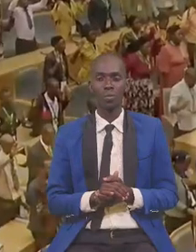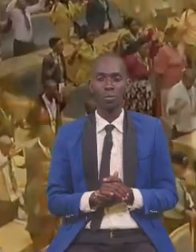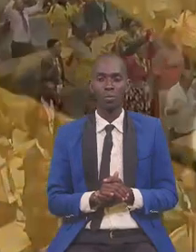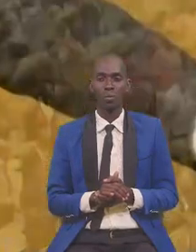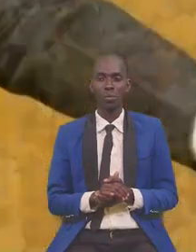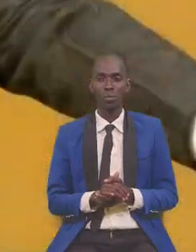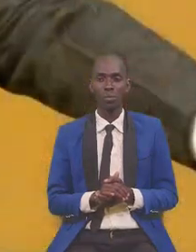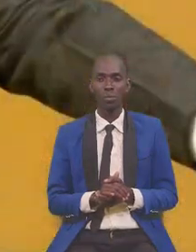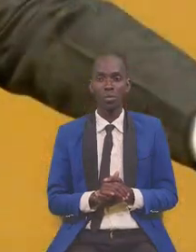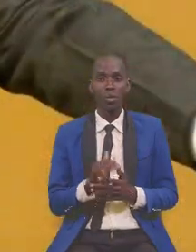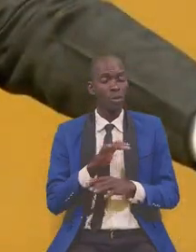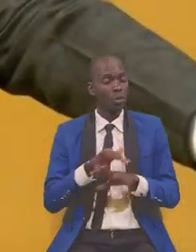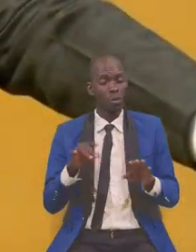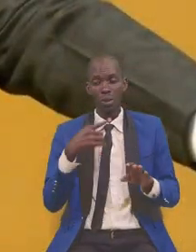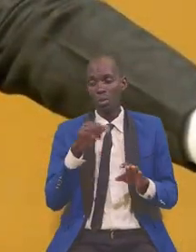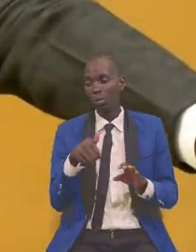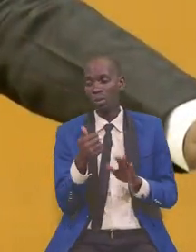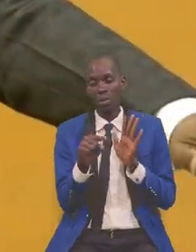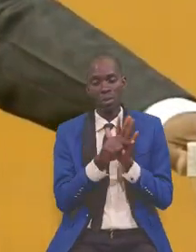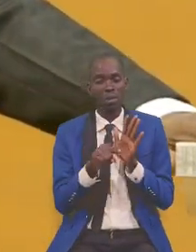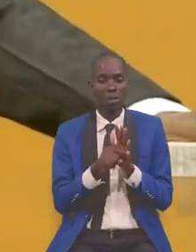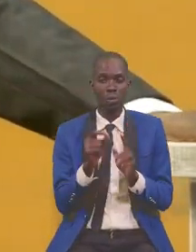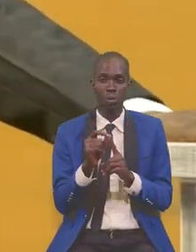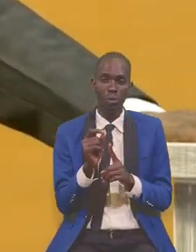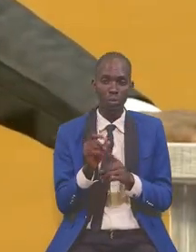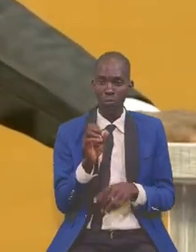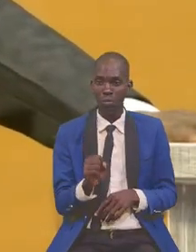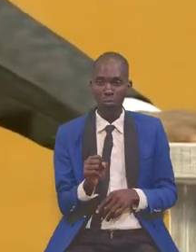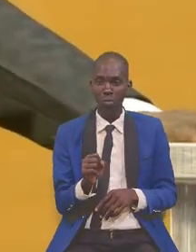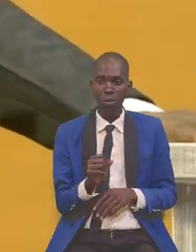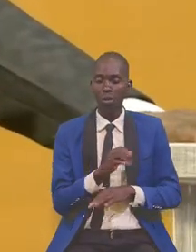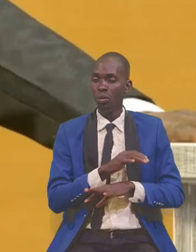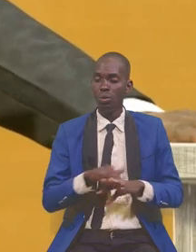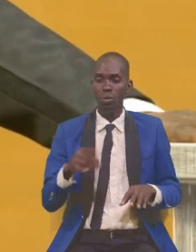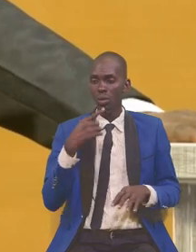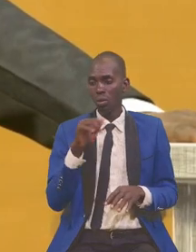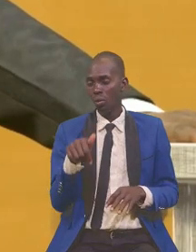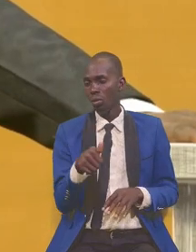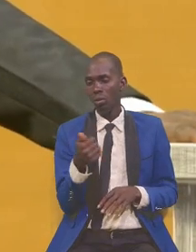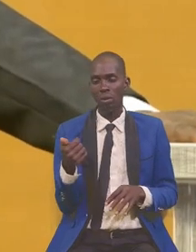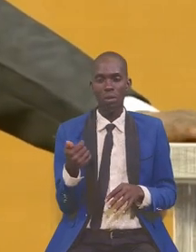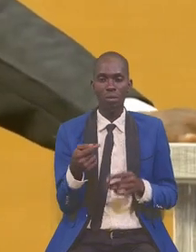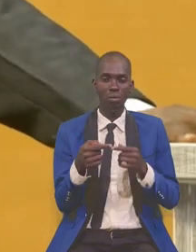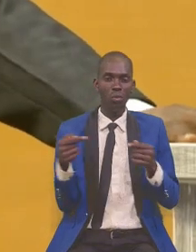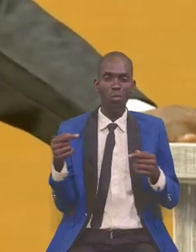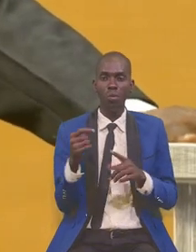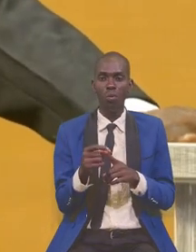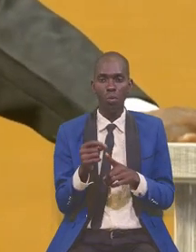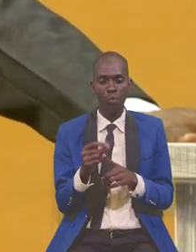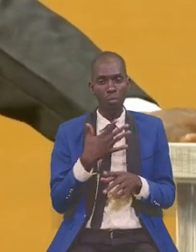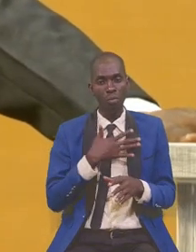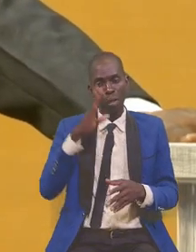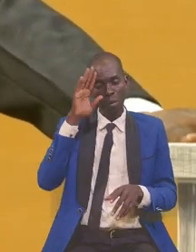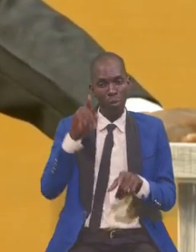Don't say any other word. Don't say any contrary word. My brother, my